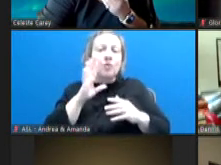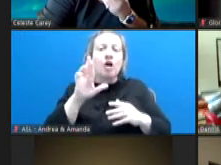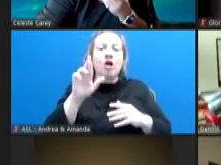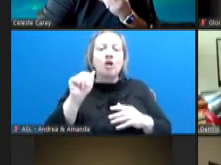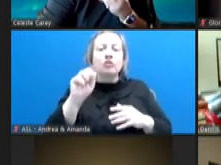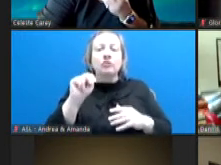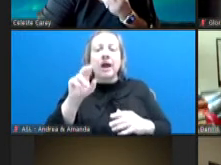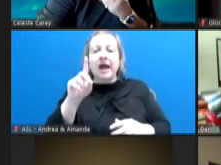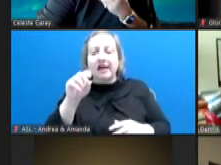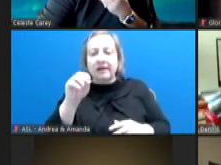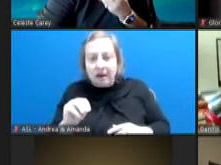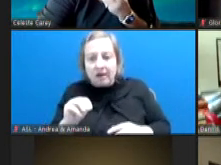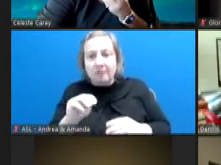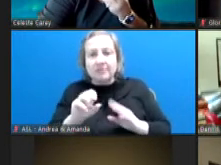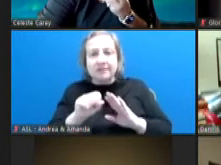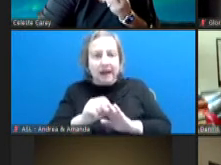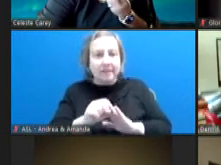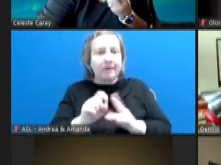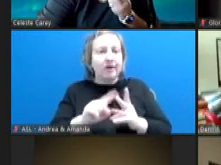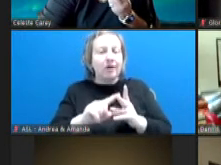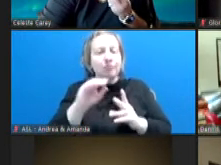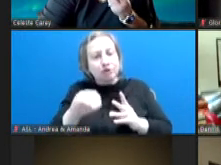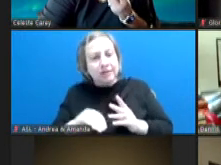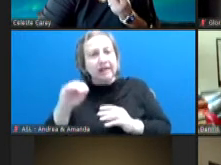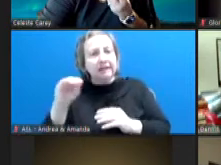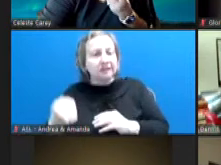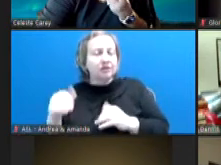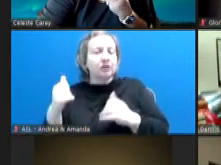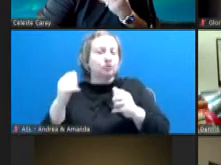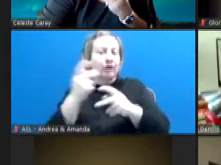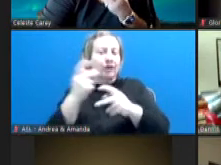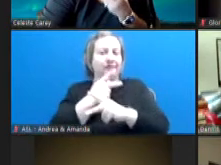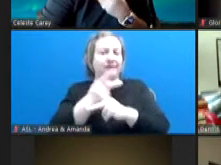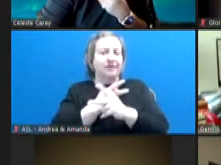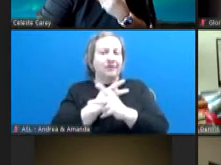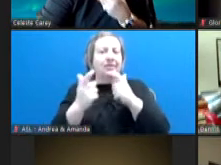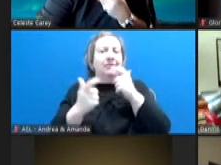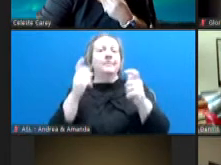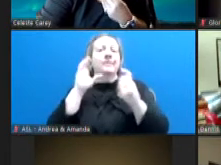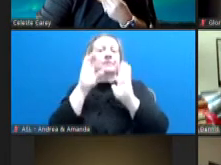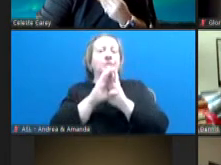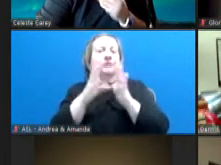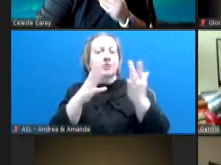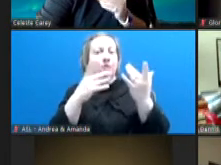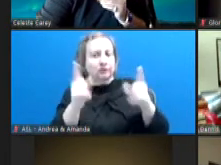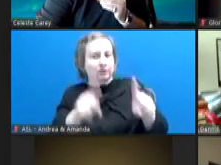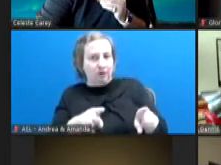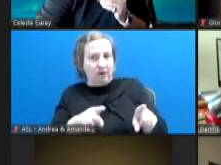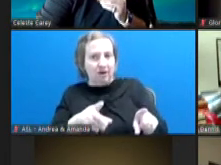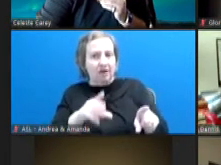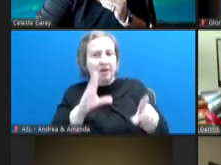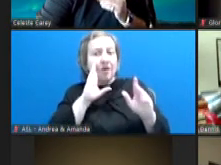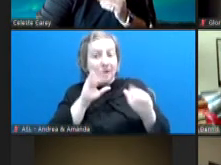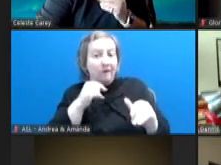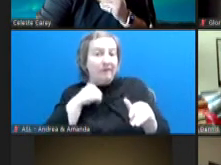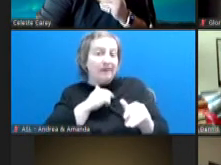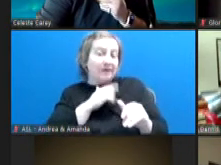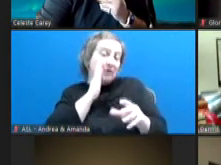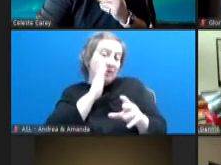percentages to try to get some sense of the big picture of what was going on. And hopefully we will